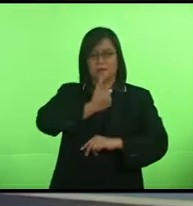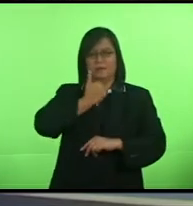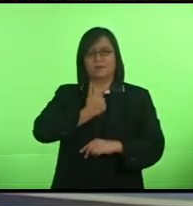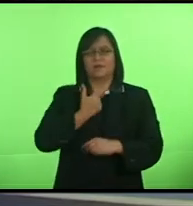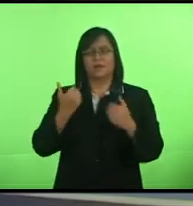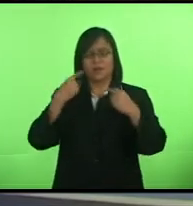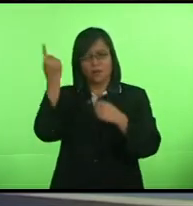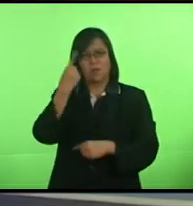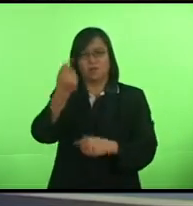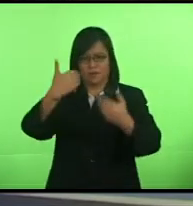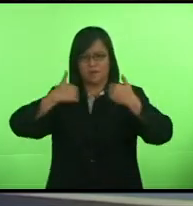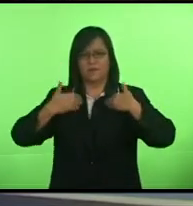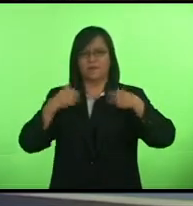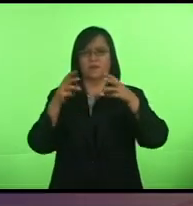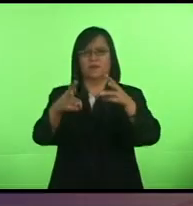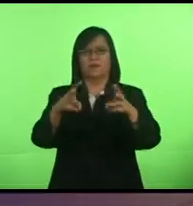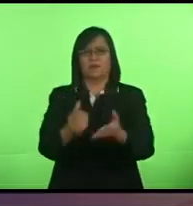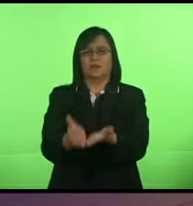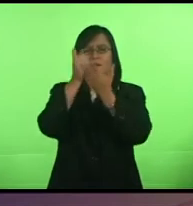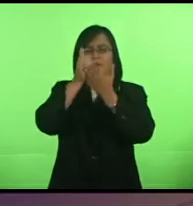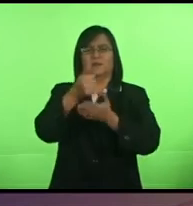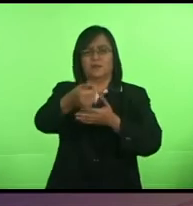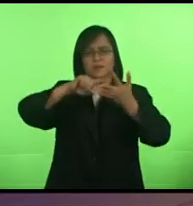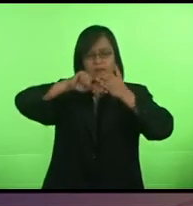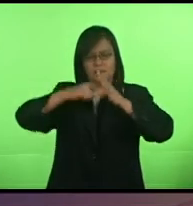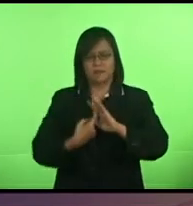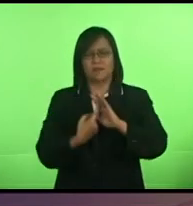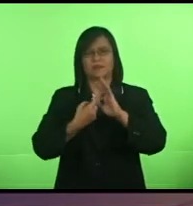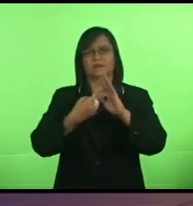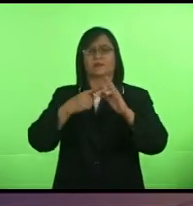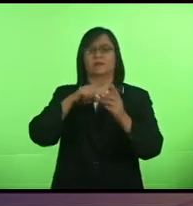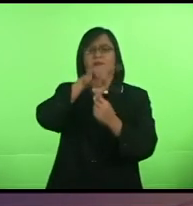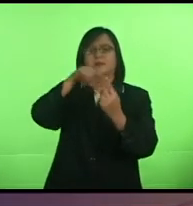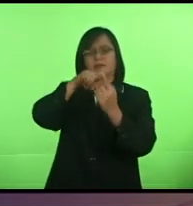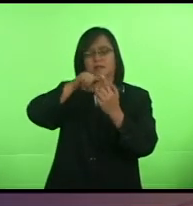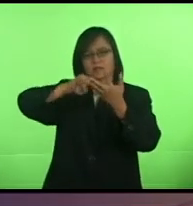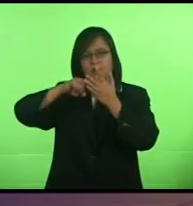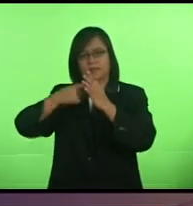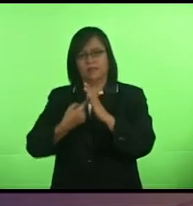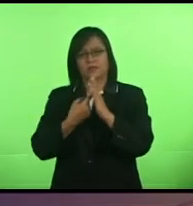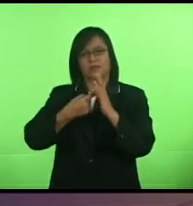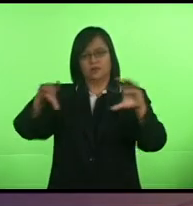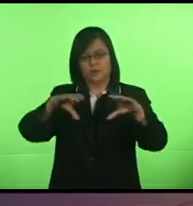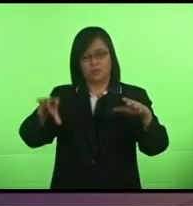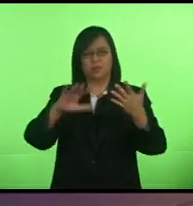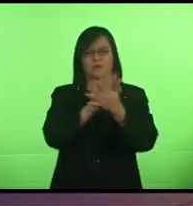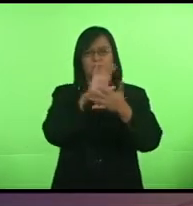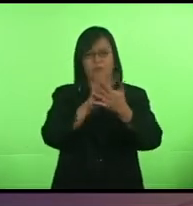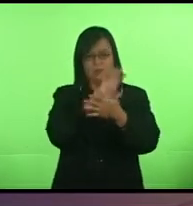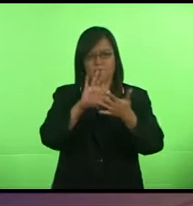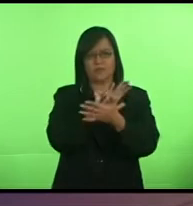that will help you to get started while writing a research paper. Now, the first one